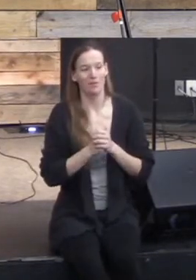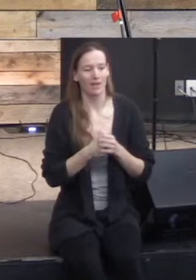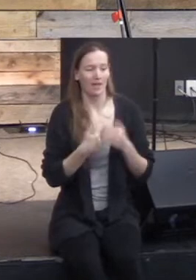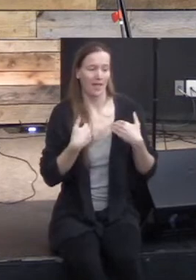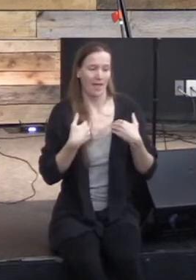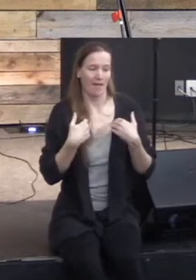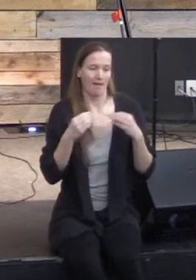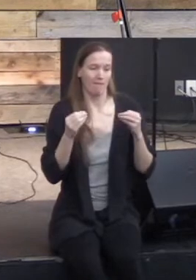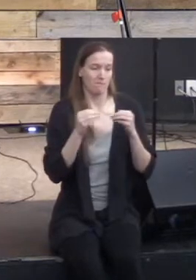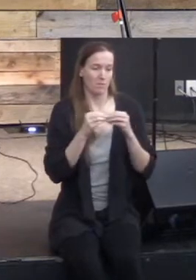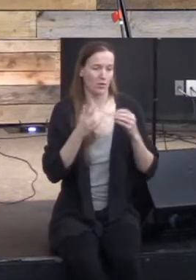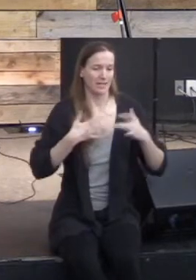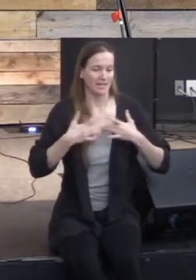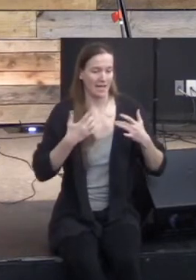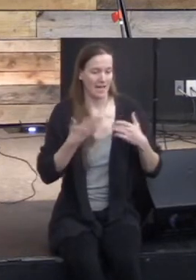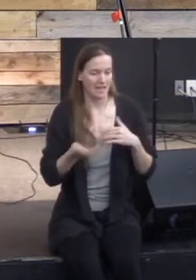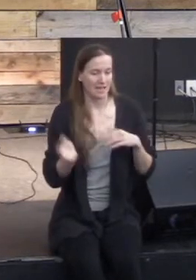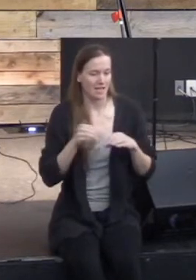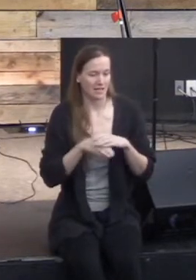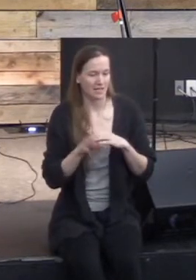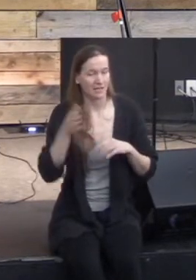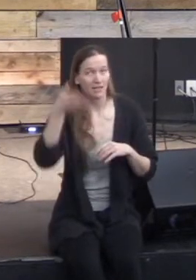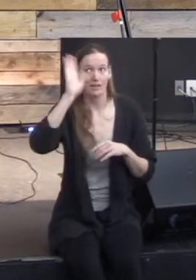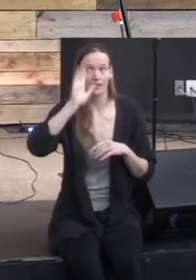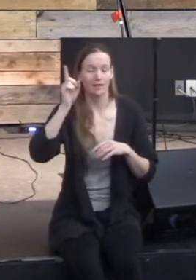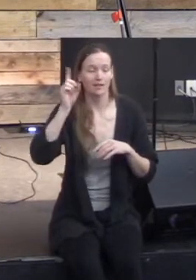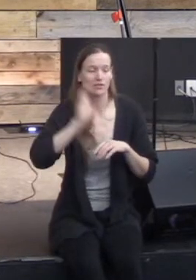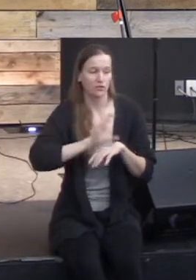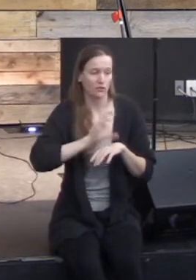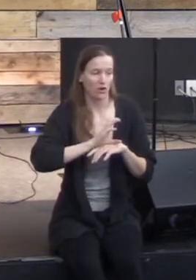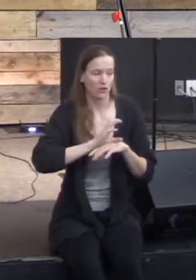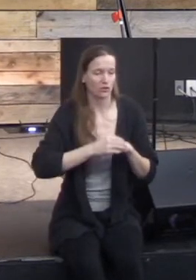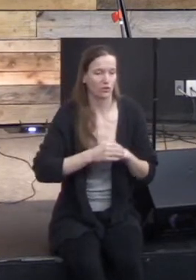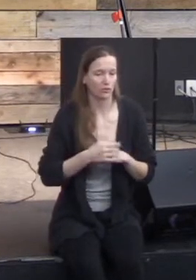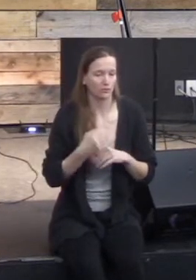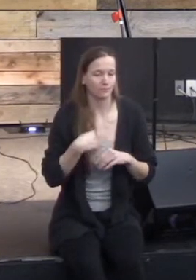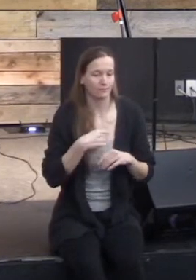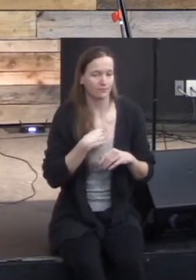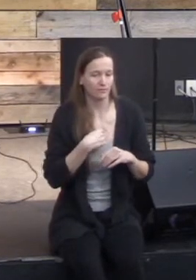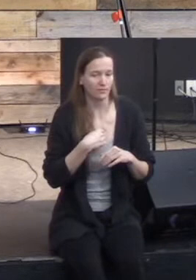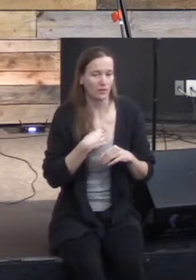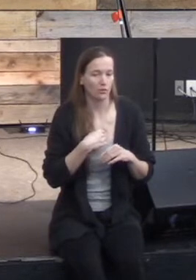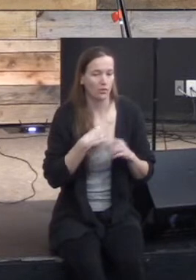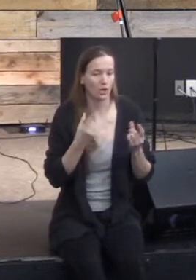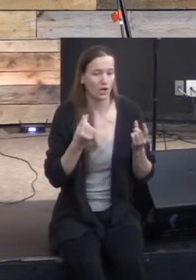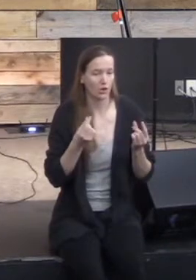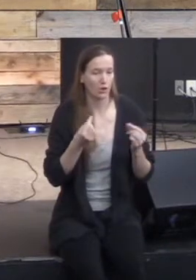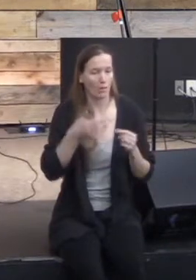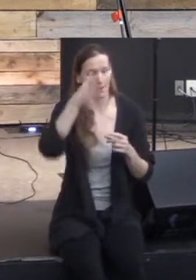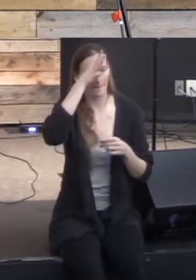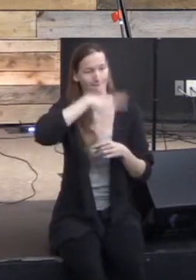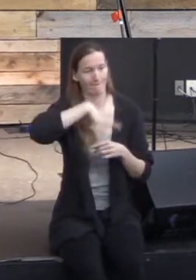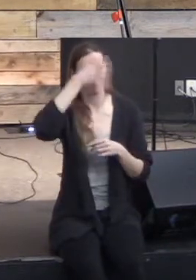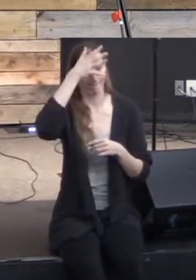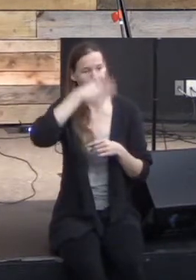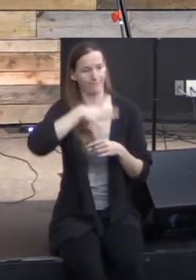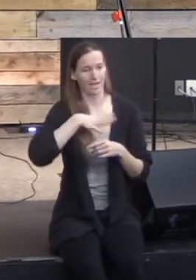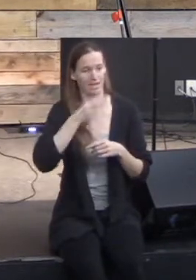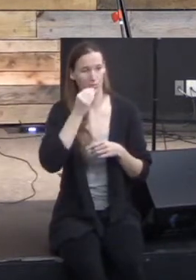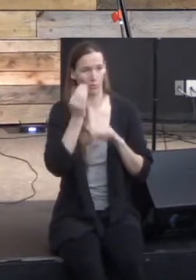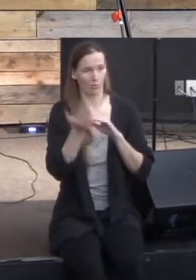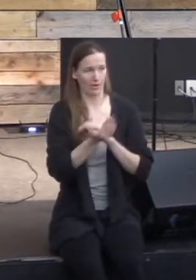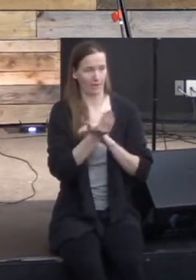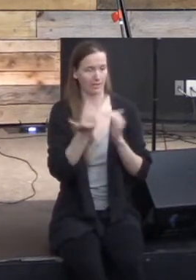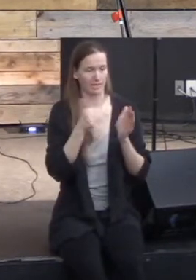God's church. So we are bringing back the men's breakfast. And the